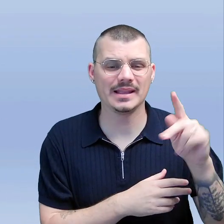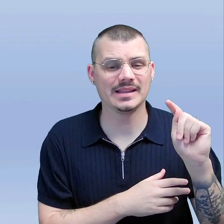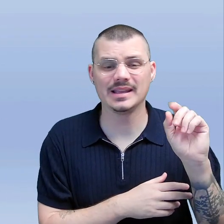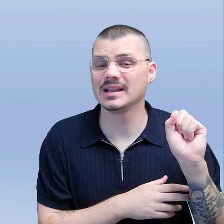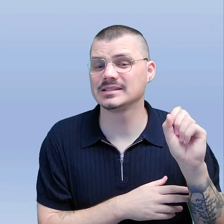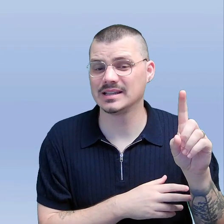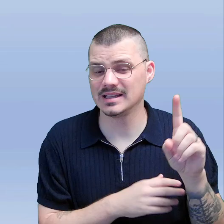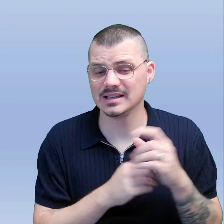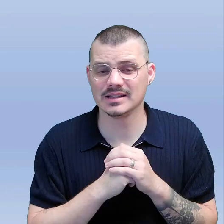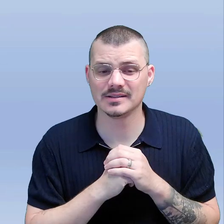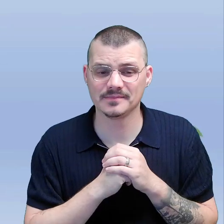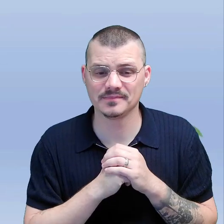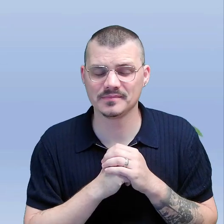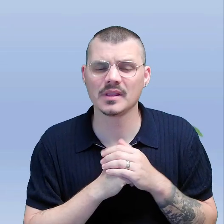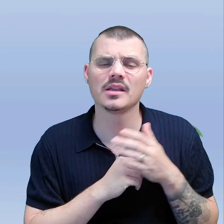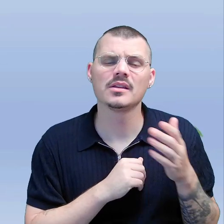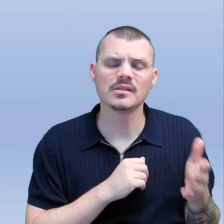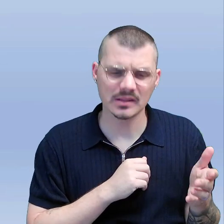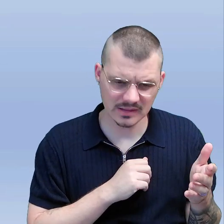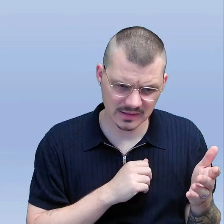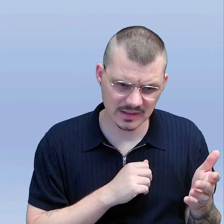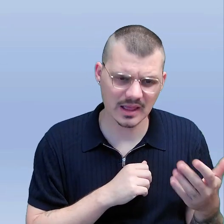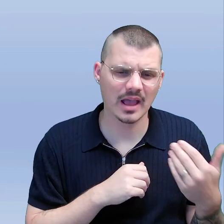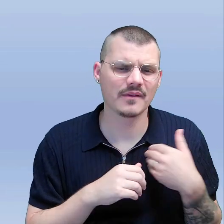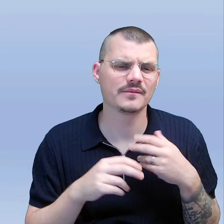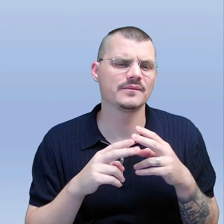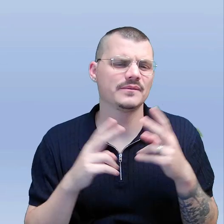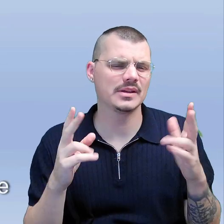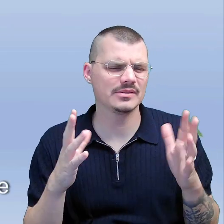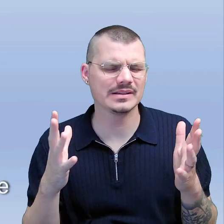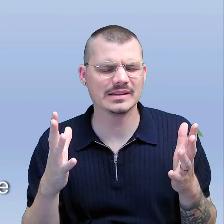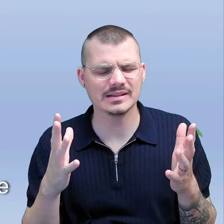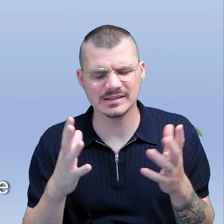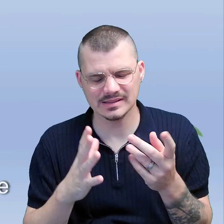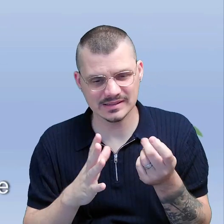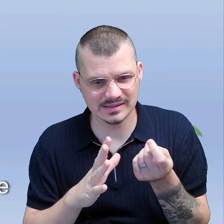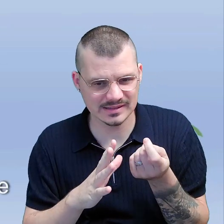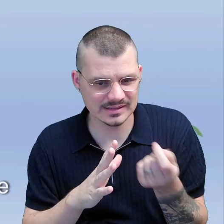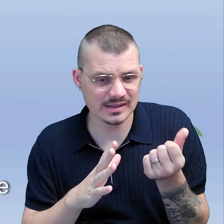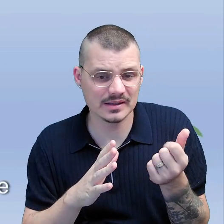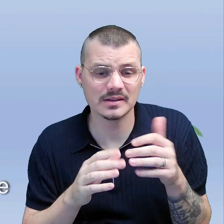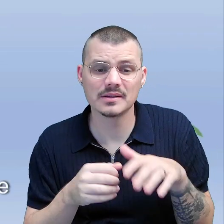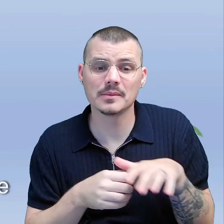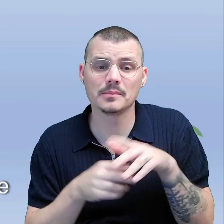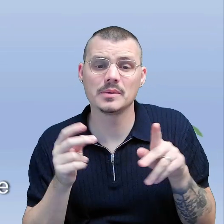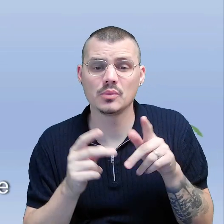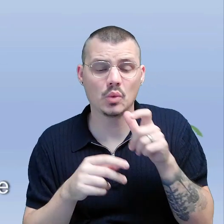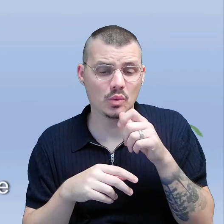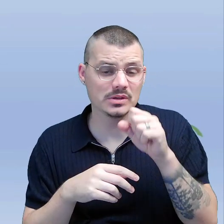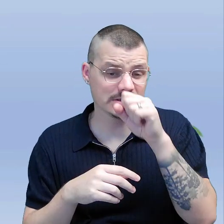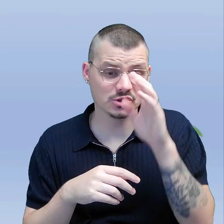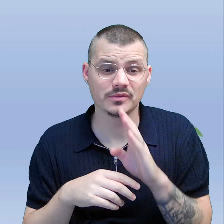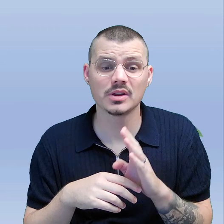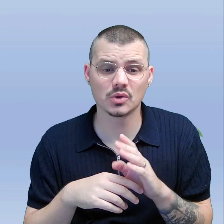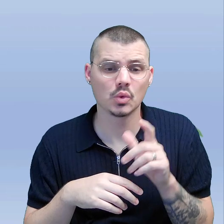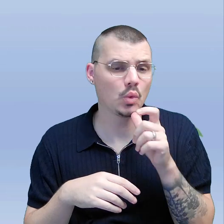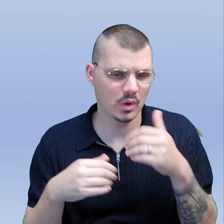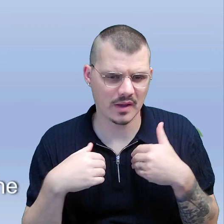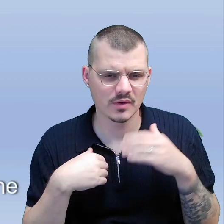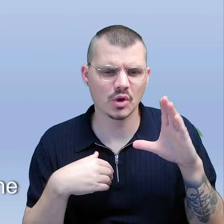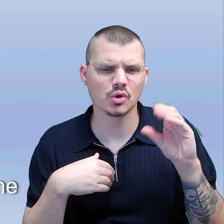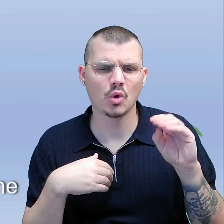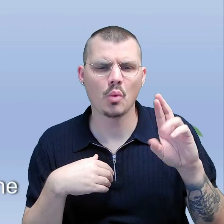of post-traumatic stress disorder. There is a very, very, very tiny subset of people with